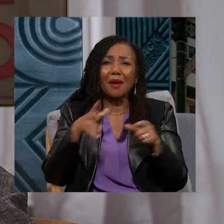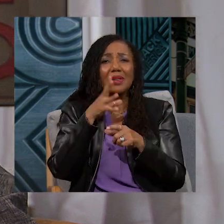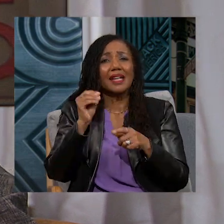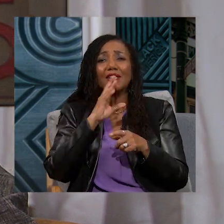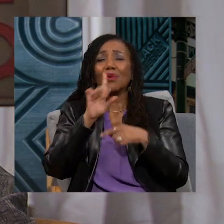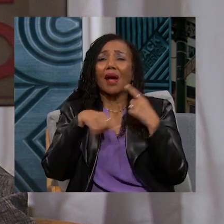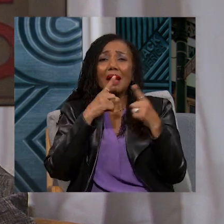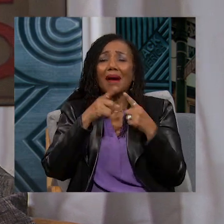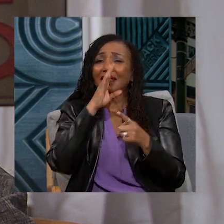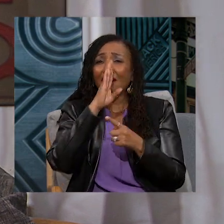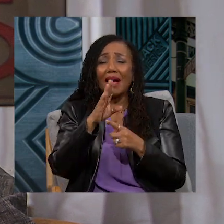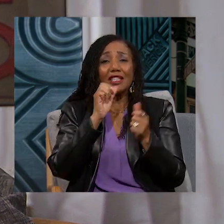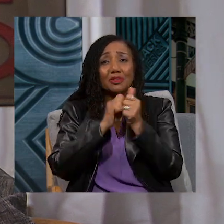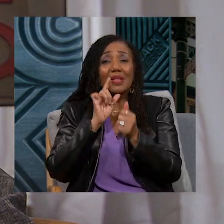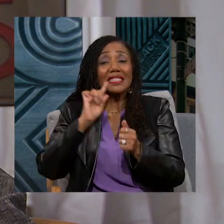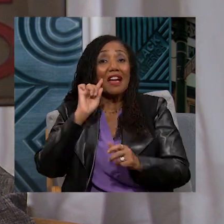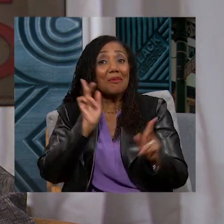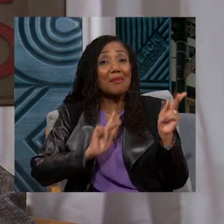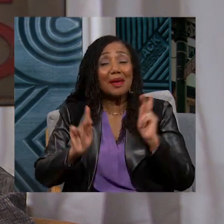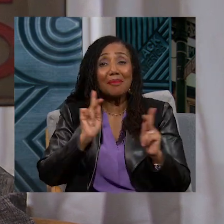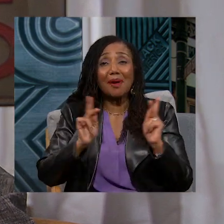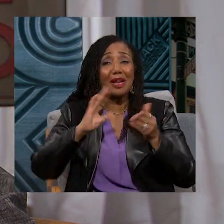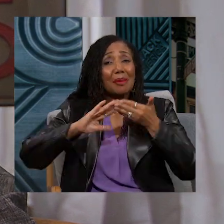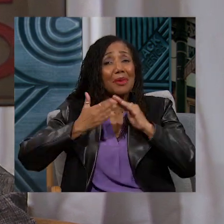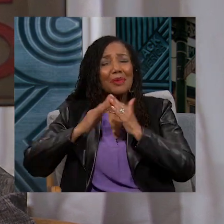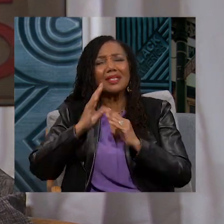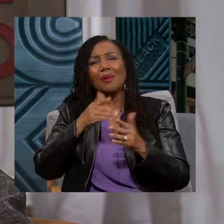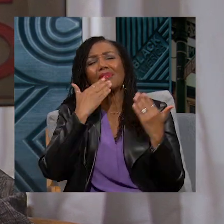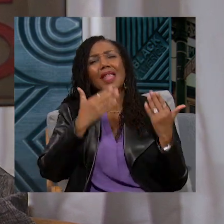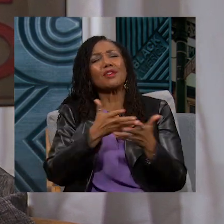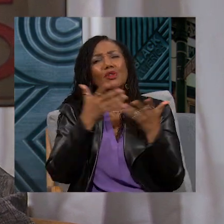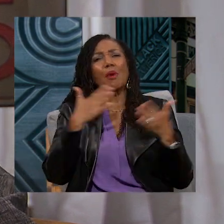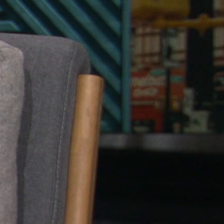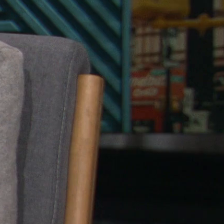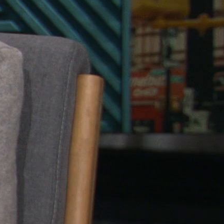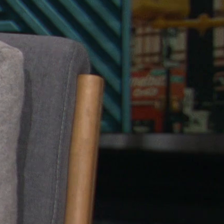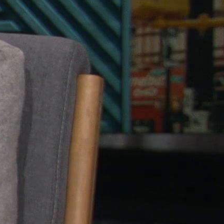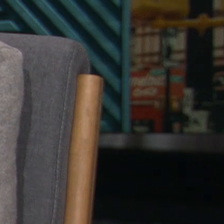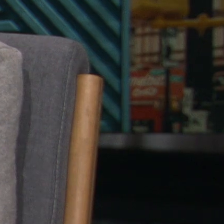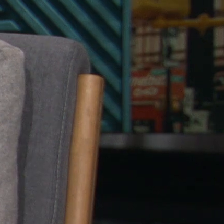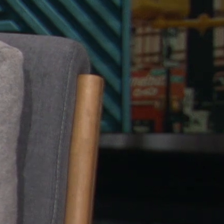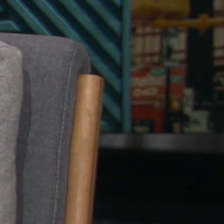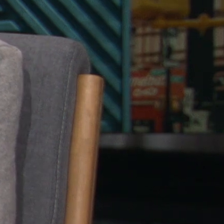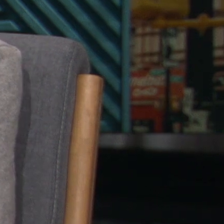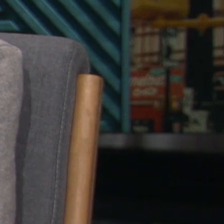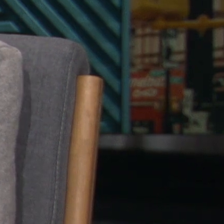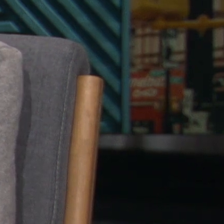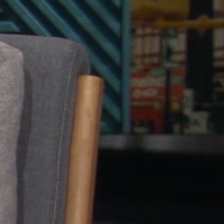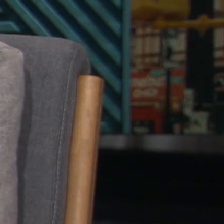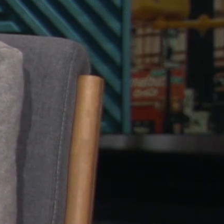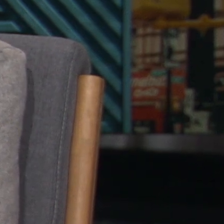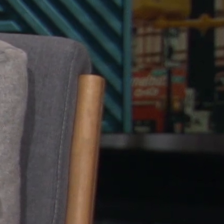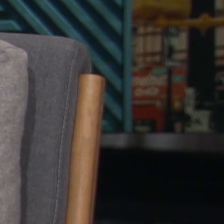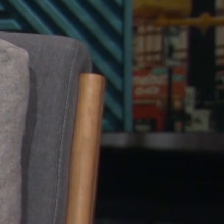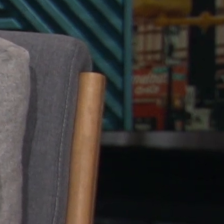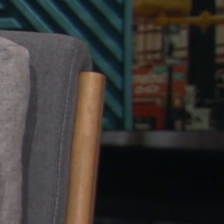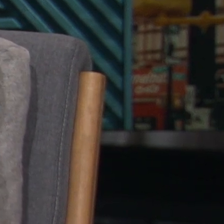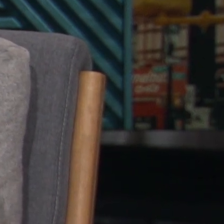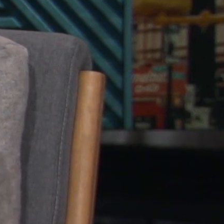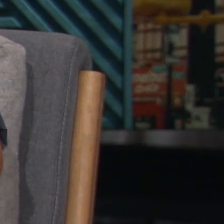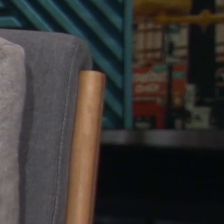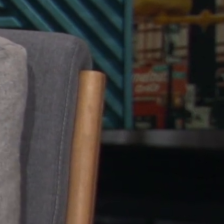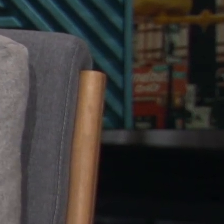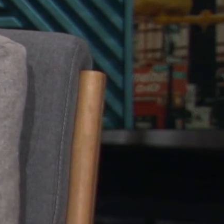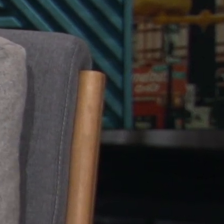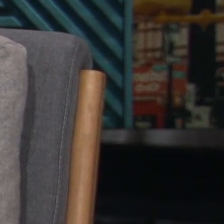and about talking directly to the deaf. We appreciate it so much. Carol, thank you so much, and thank you all here at